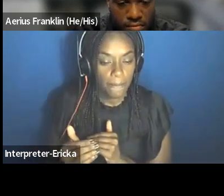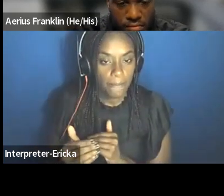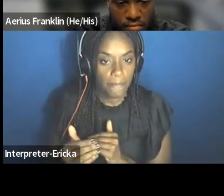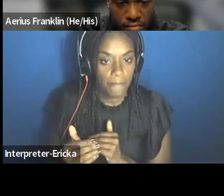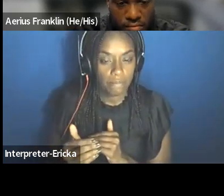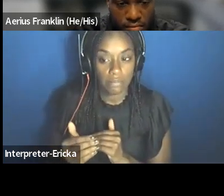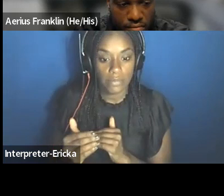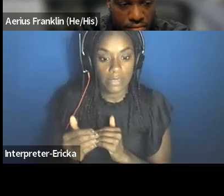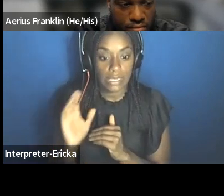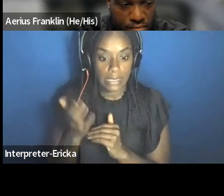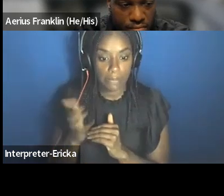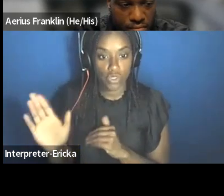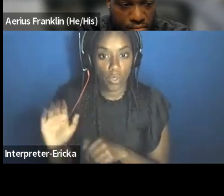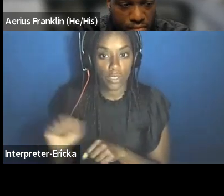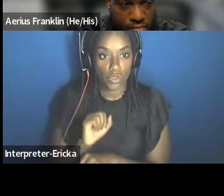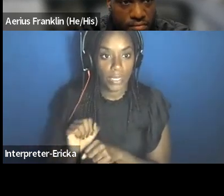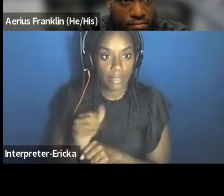what you can do, which is